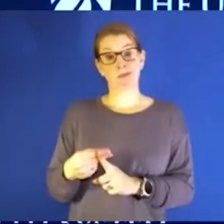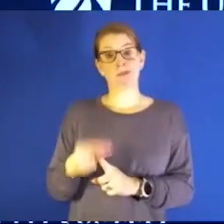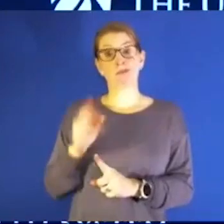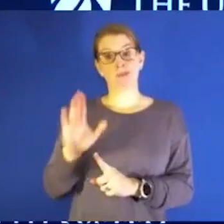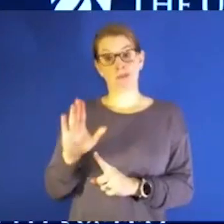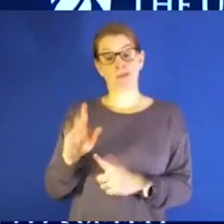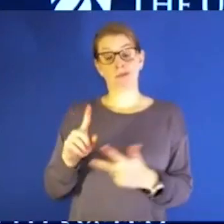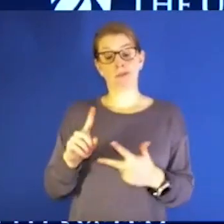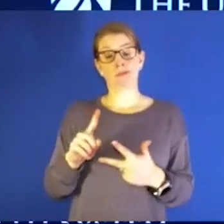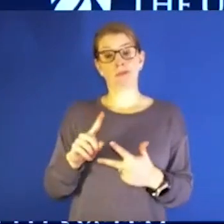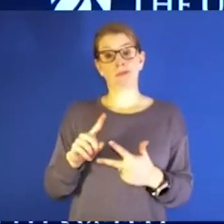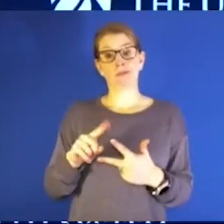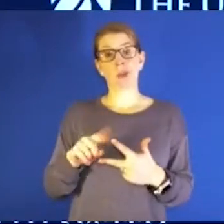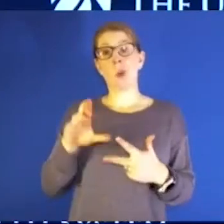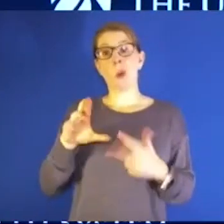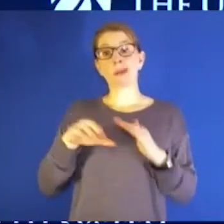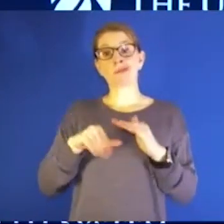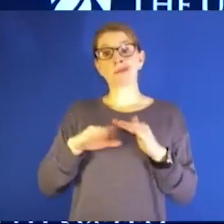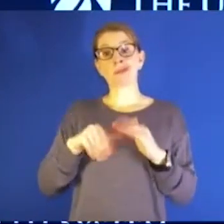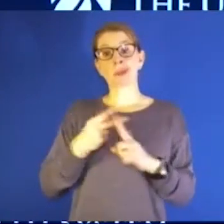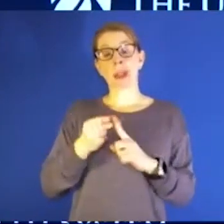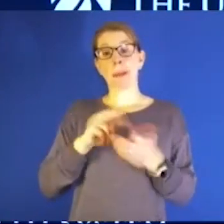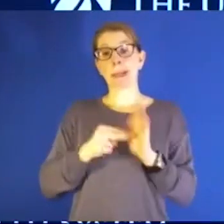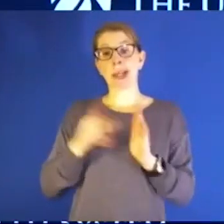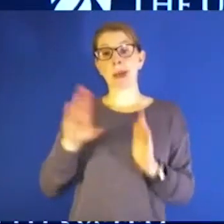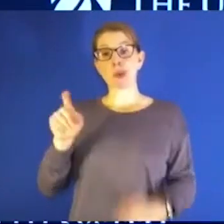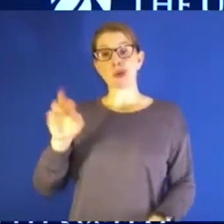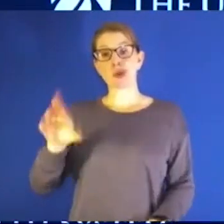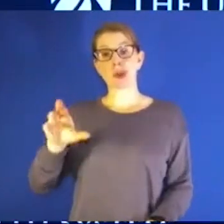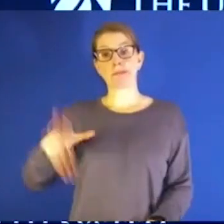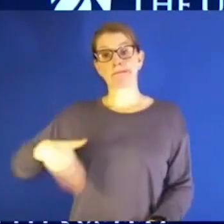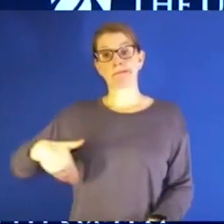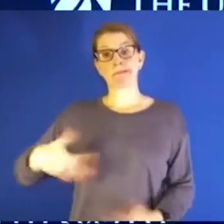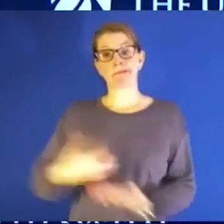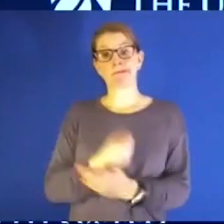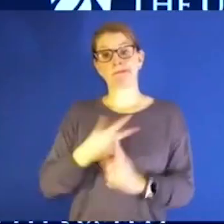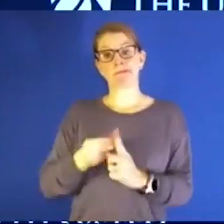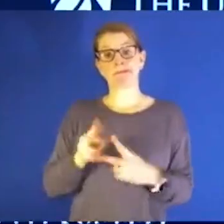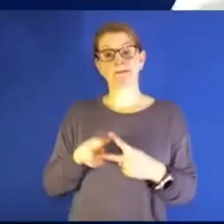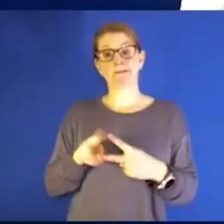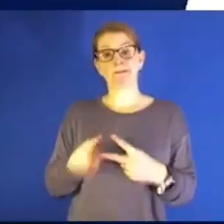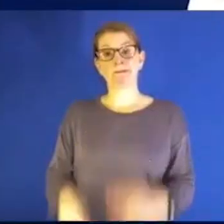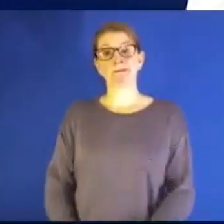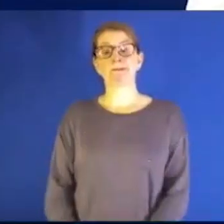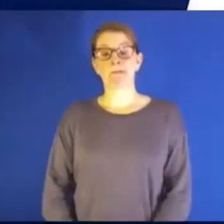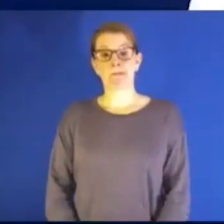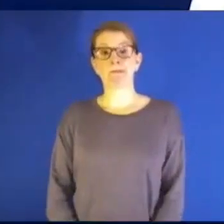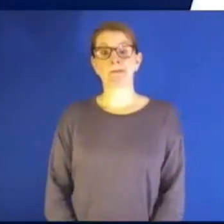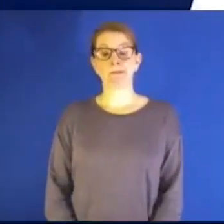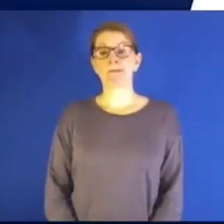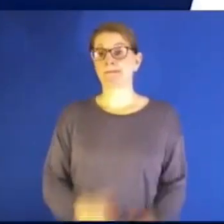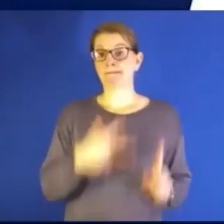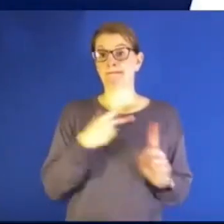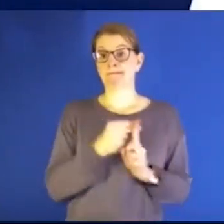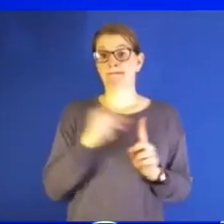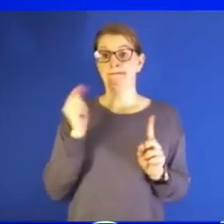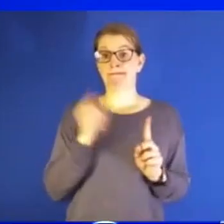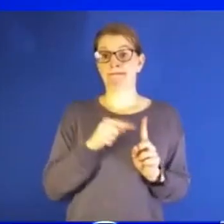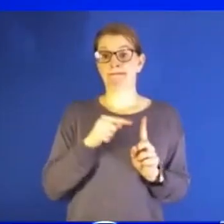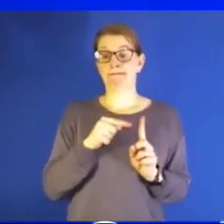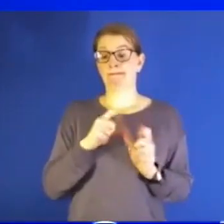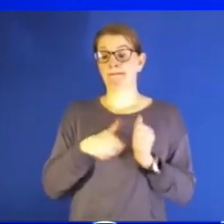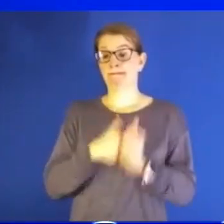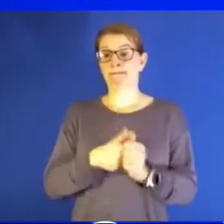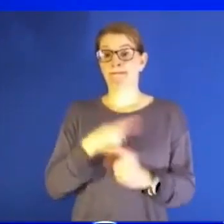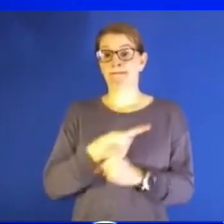or undervaccinated, meaning they haven't gotten their booster. Yeah, it's all about vaccination, being up to date, just as you said,